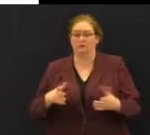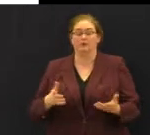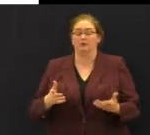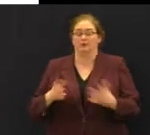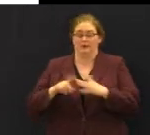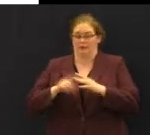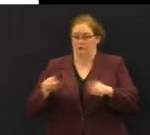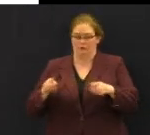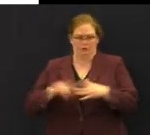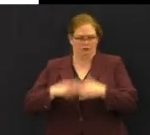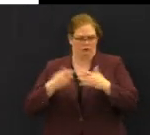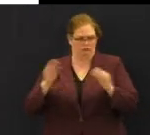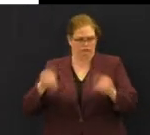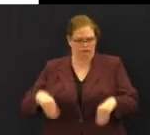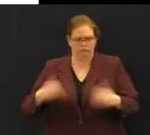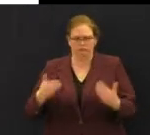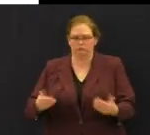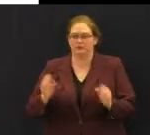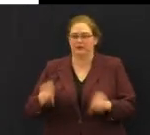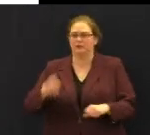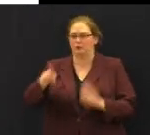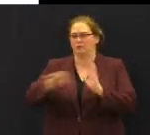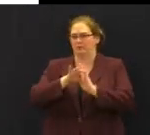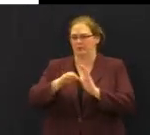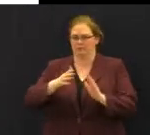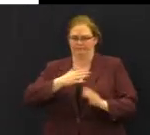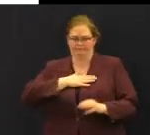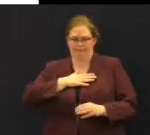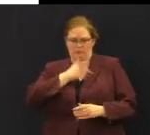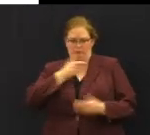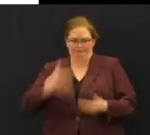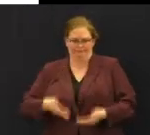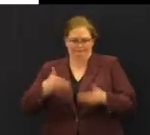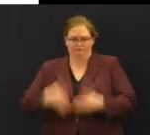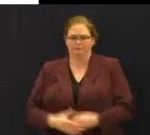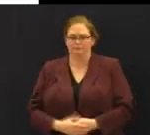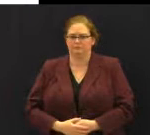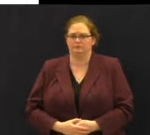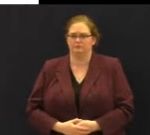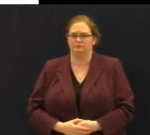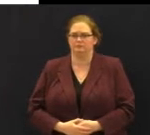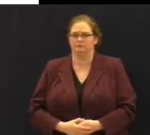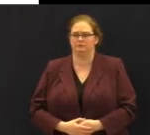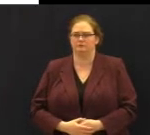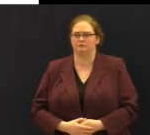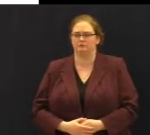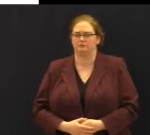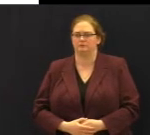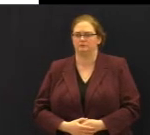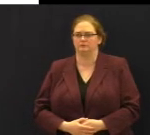the application, and you just choose the appropriate one there to begin. Next slide.